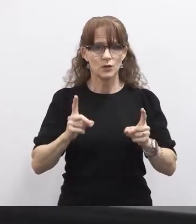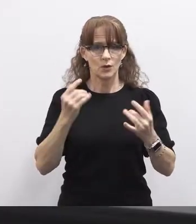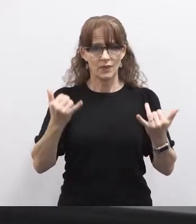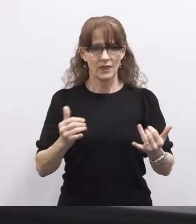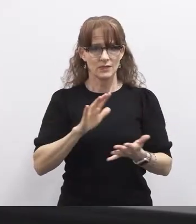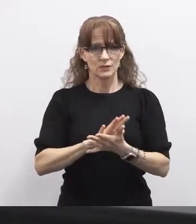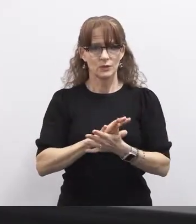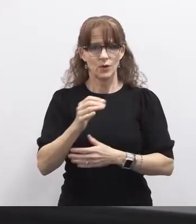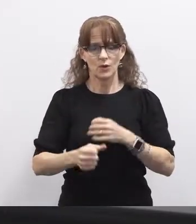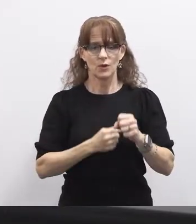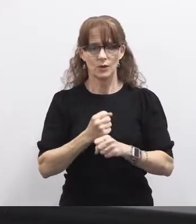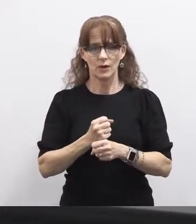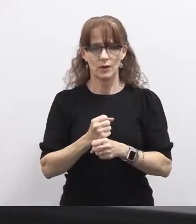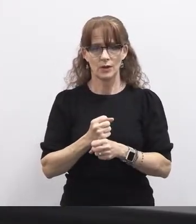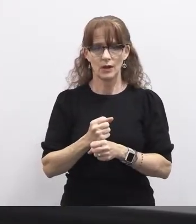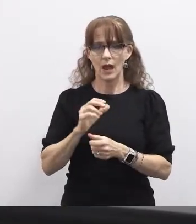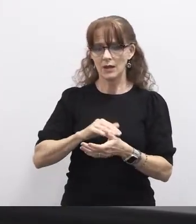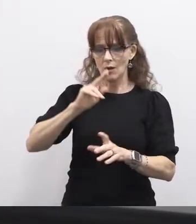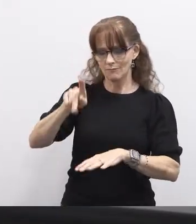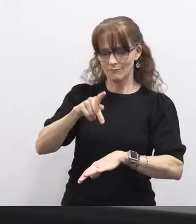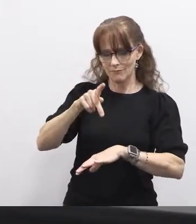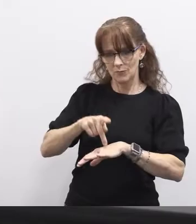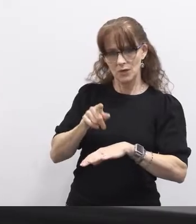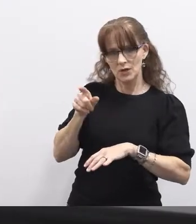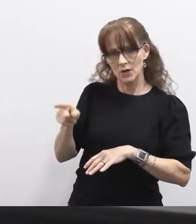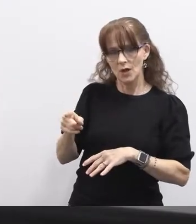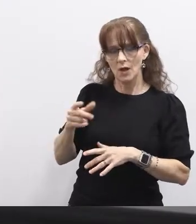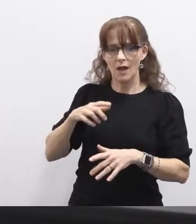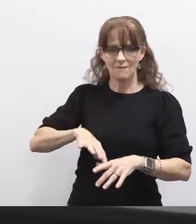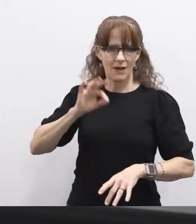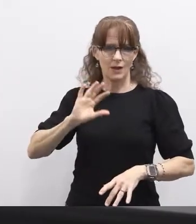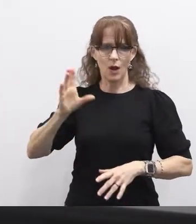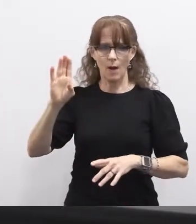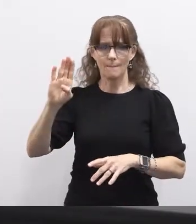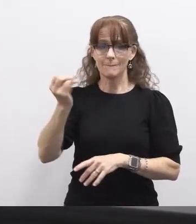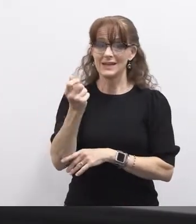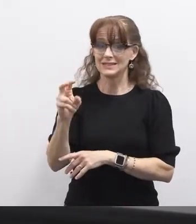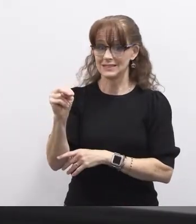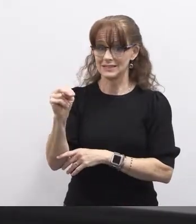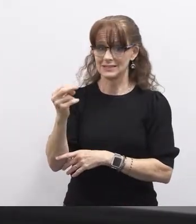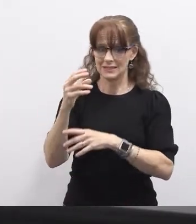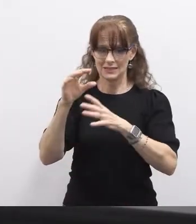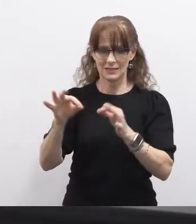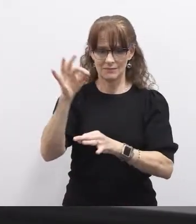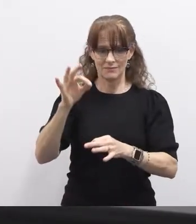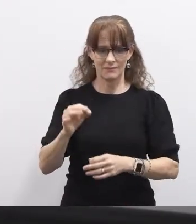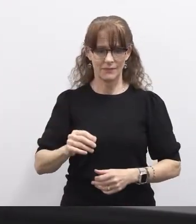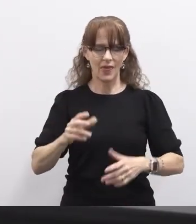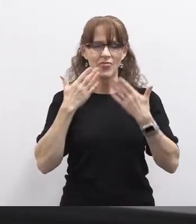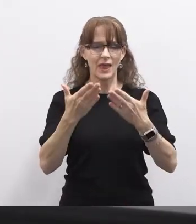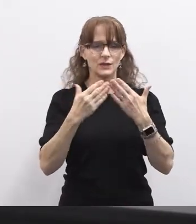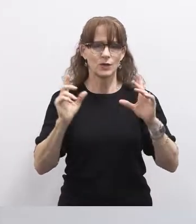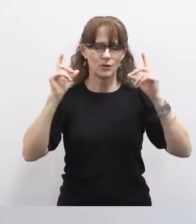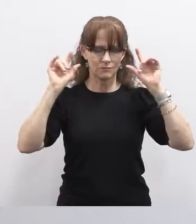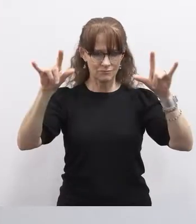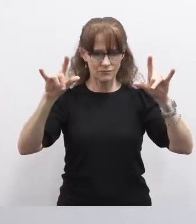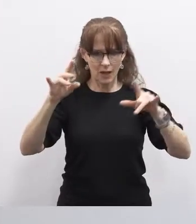year, and Dr. Romat for helping us find our Bison spirit. Thank you, and go Bisons!